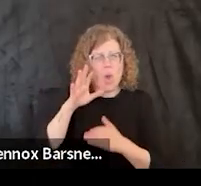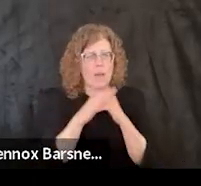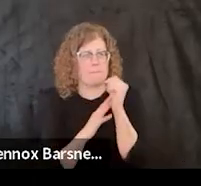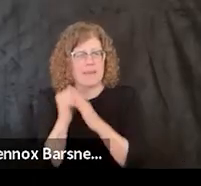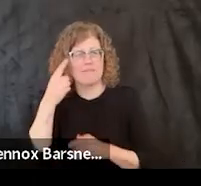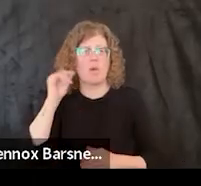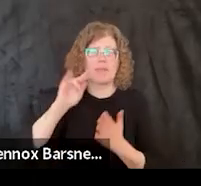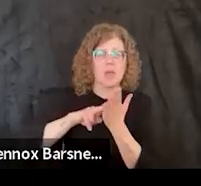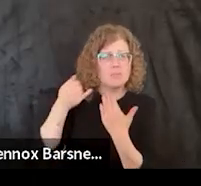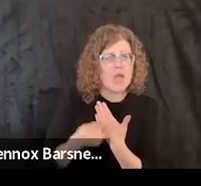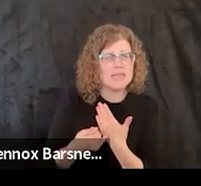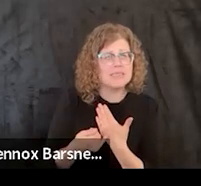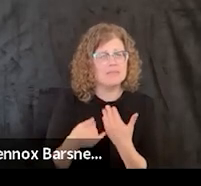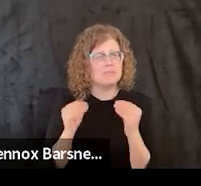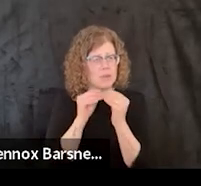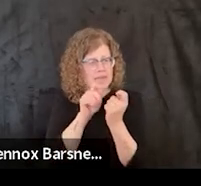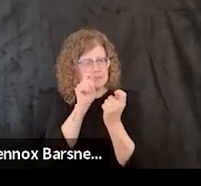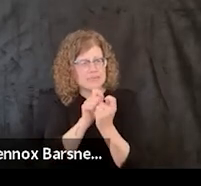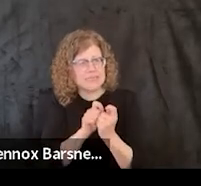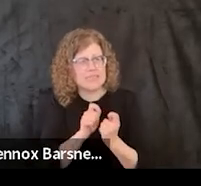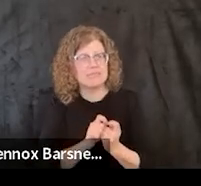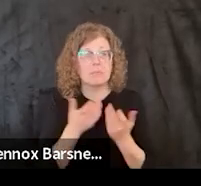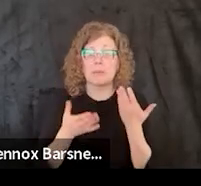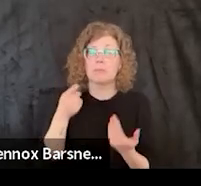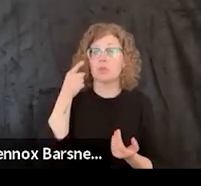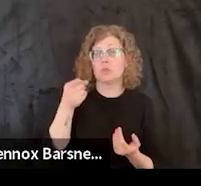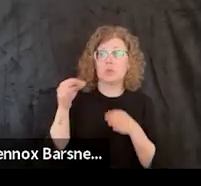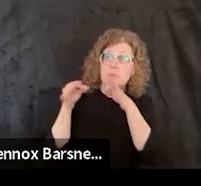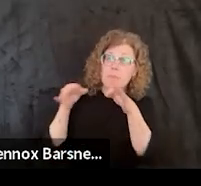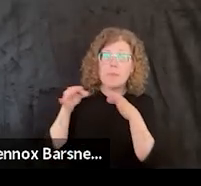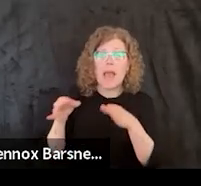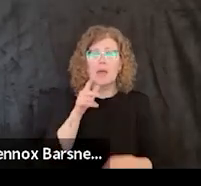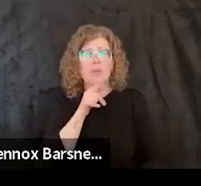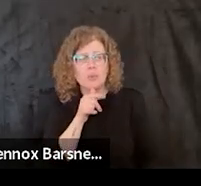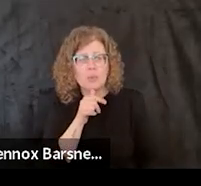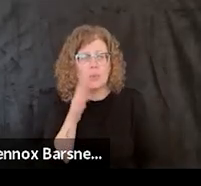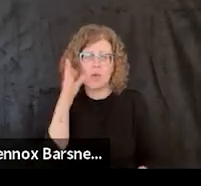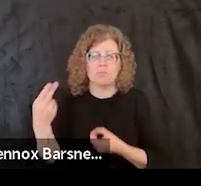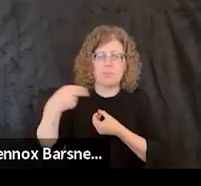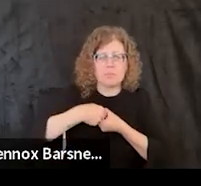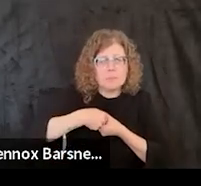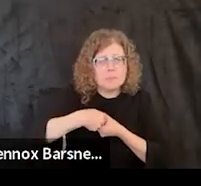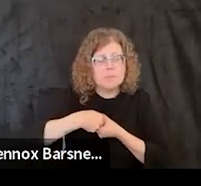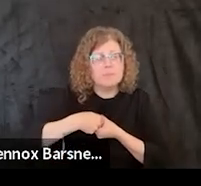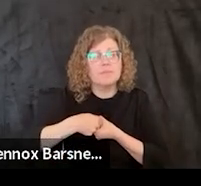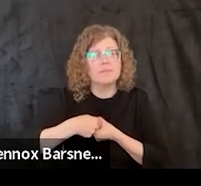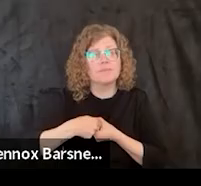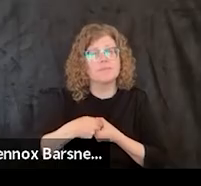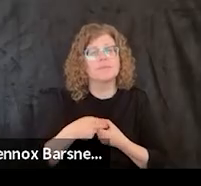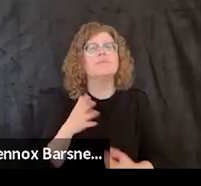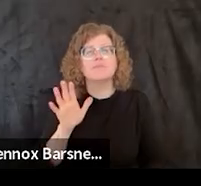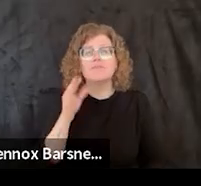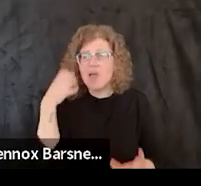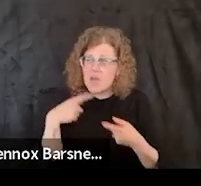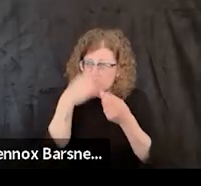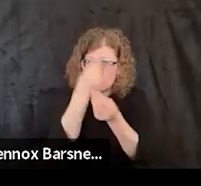etc. You might also touch on who is involved in this section, but there is dedicated space to speak more about who is impacted or involved